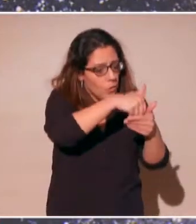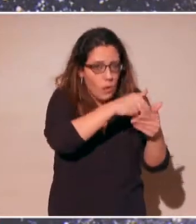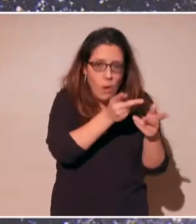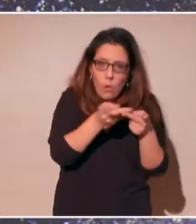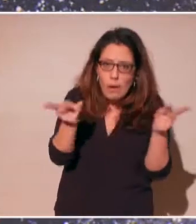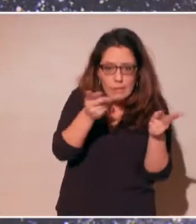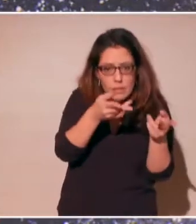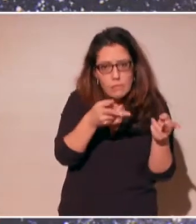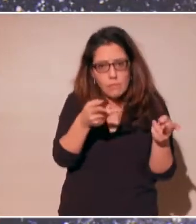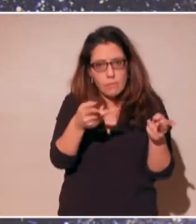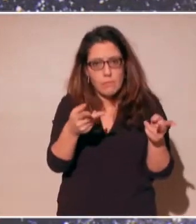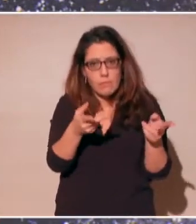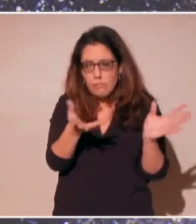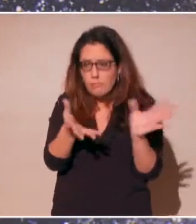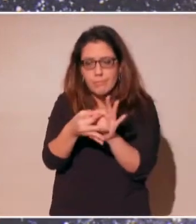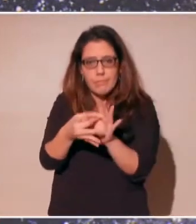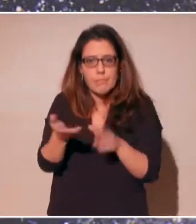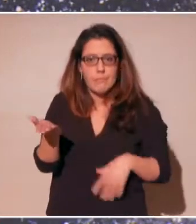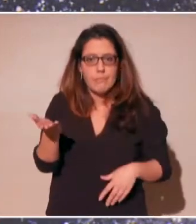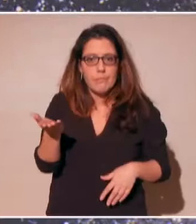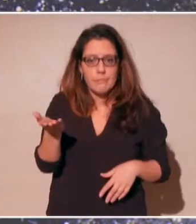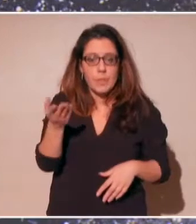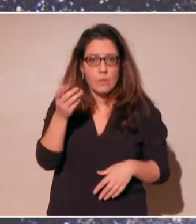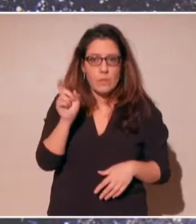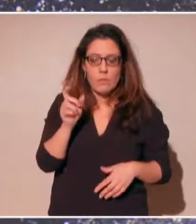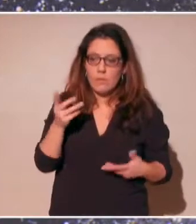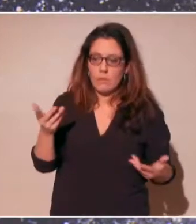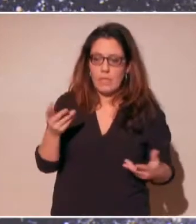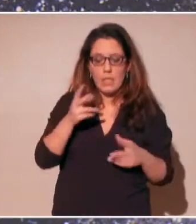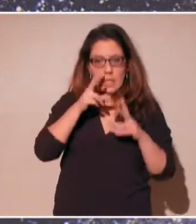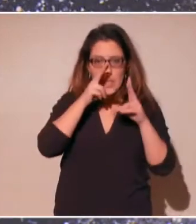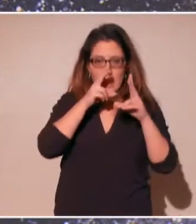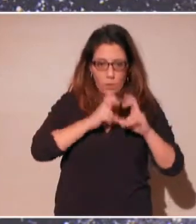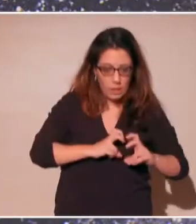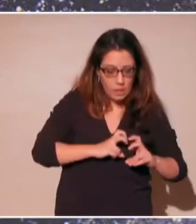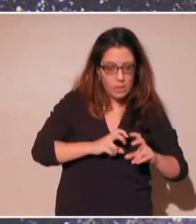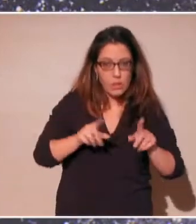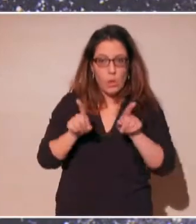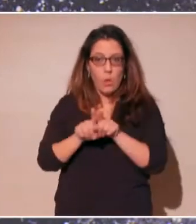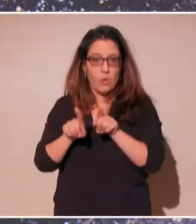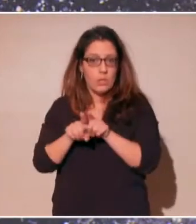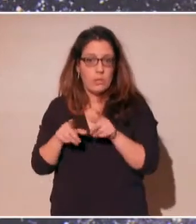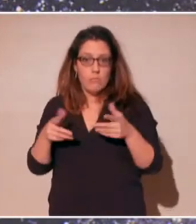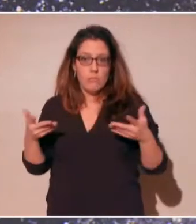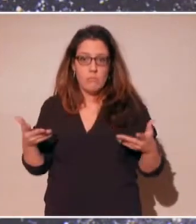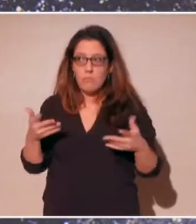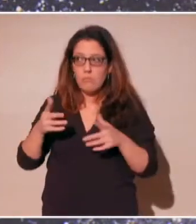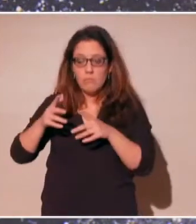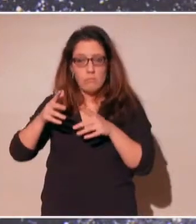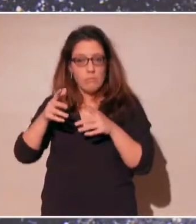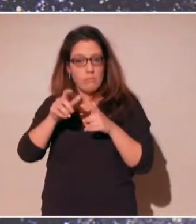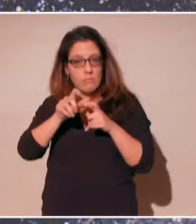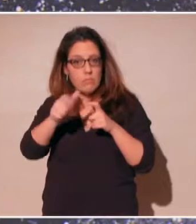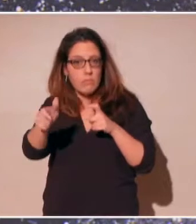part of this is really part of a collective good. So it's got to be used for